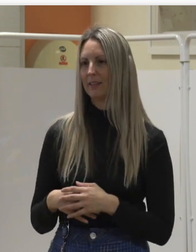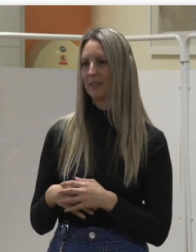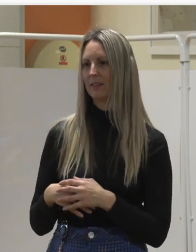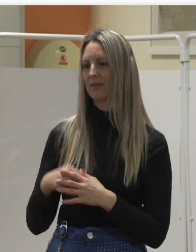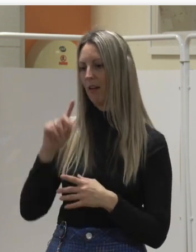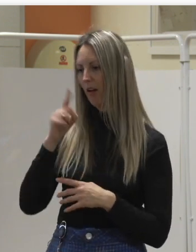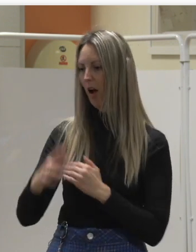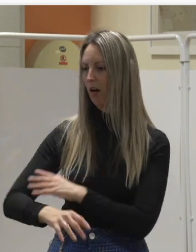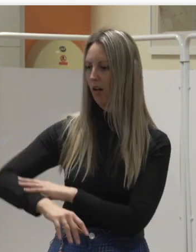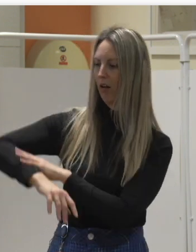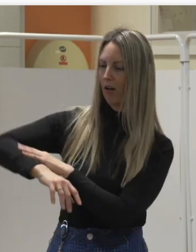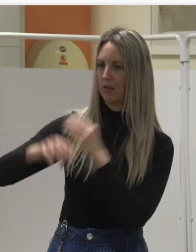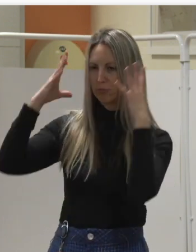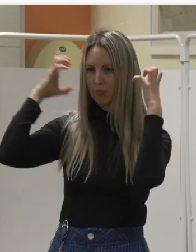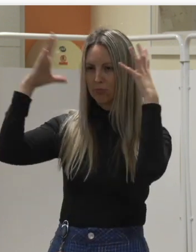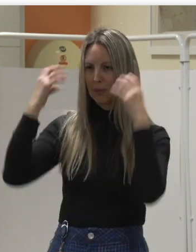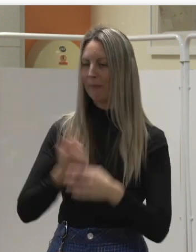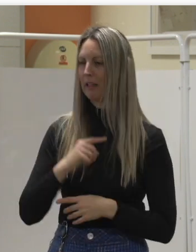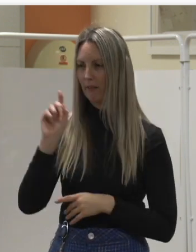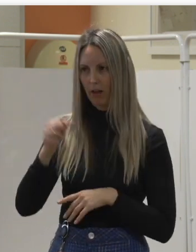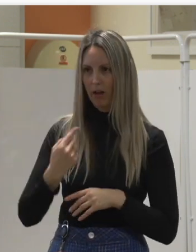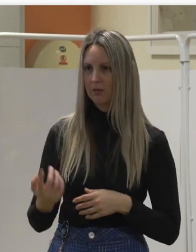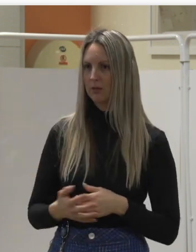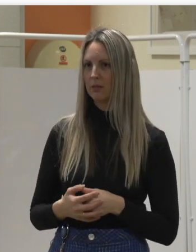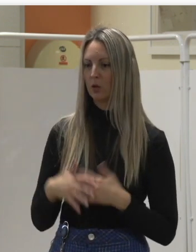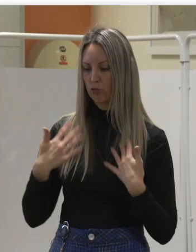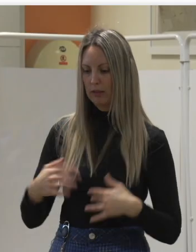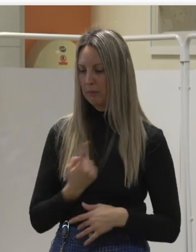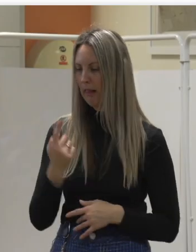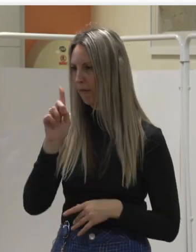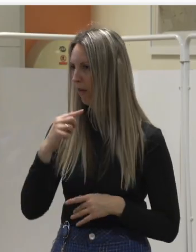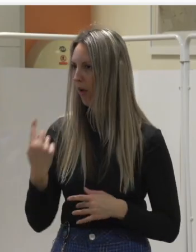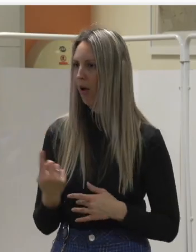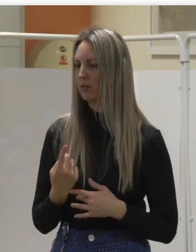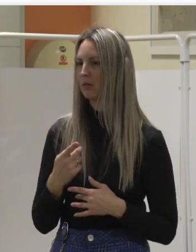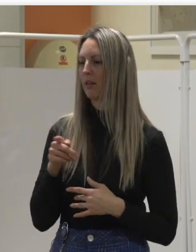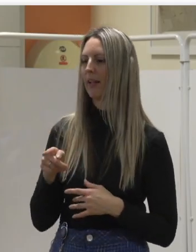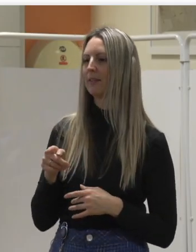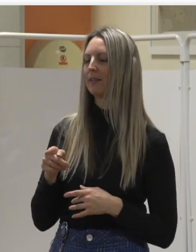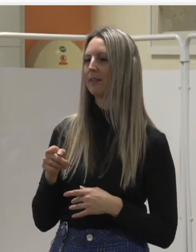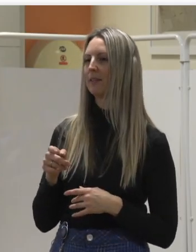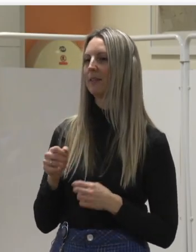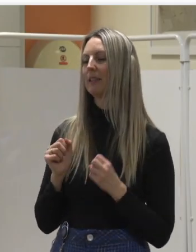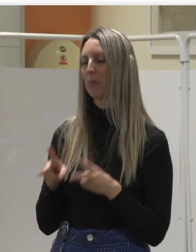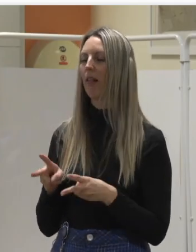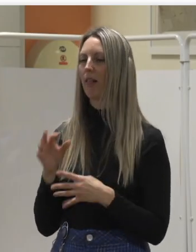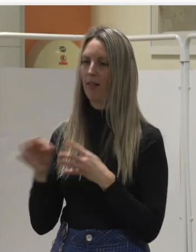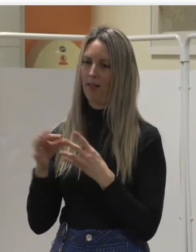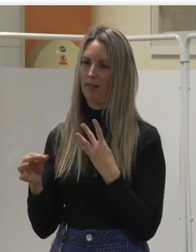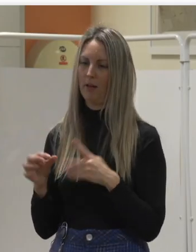arm. I couldn't wash my hair, or I can't even get dressed. So those are the typical symptoms.